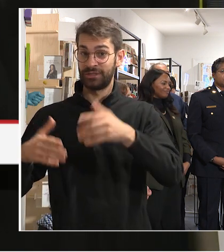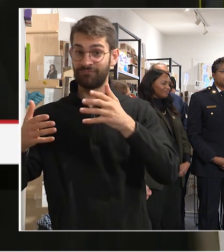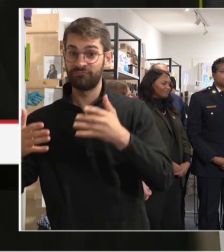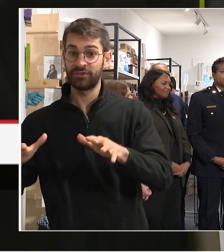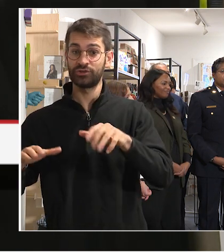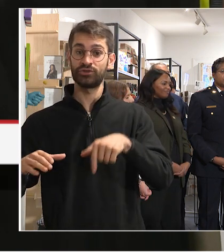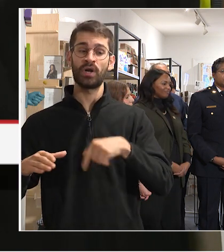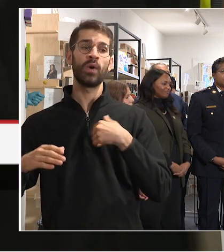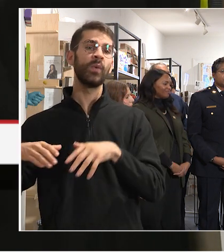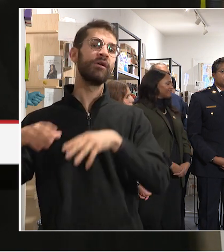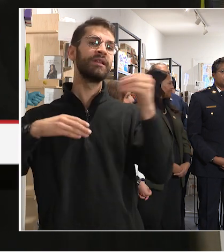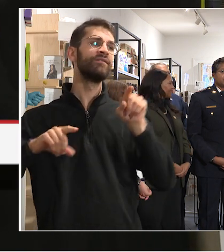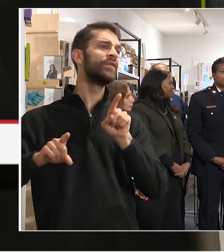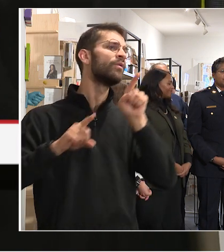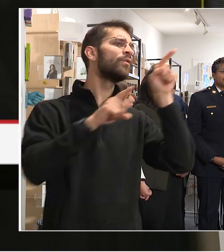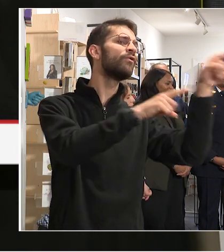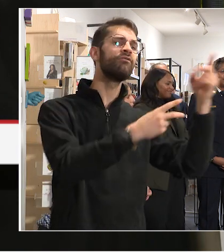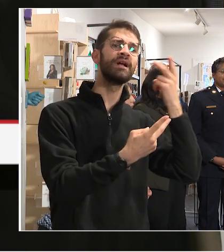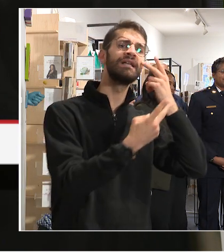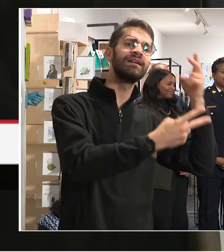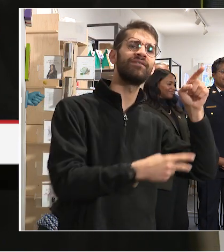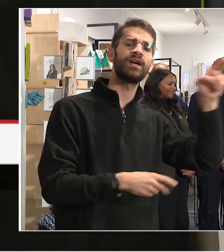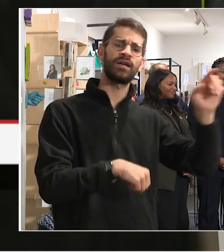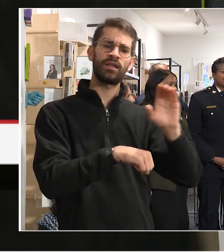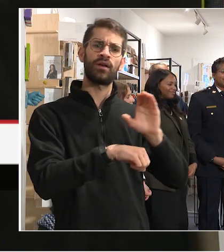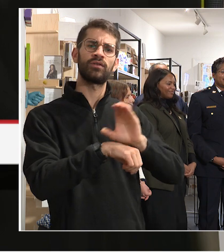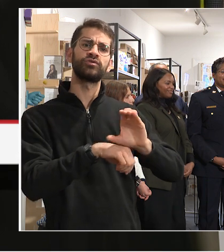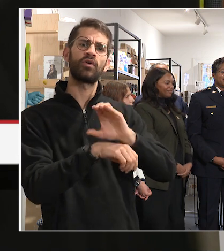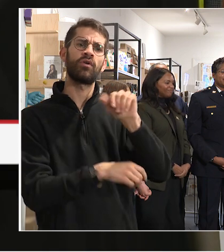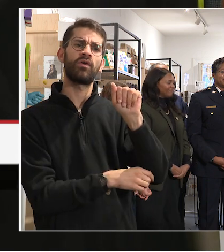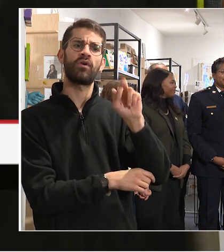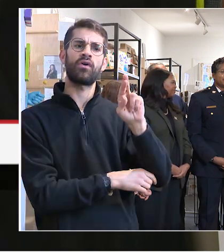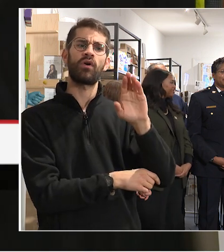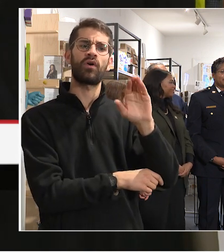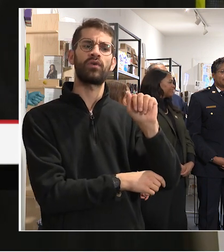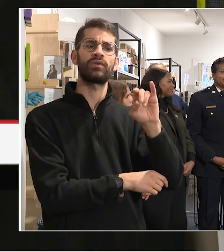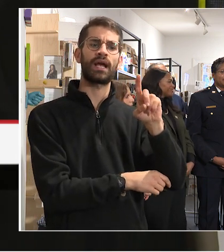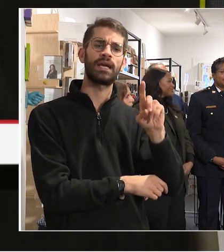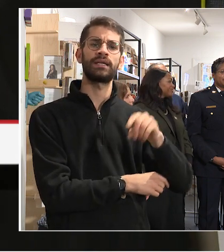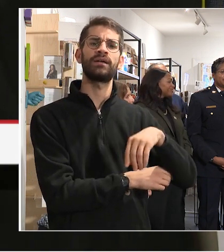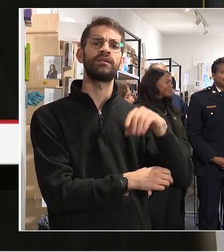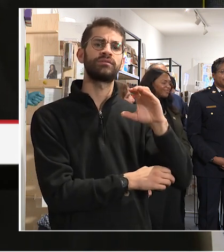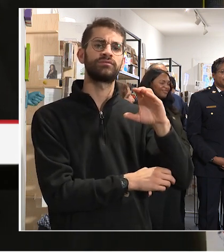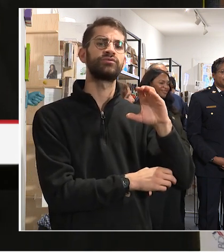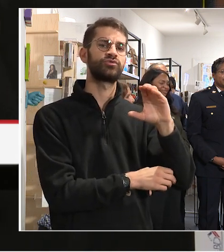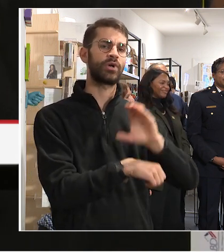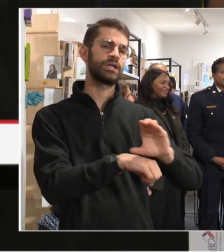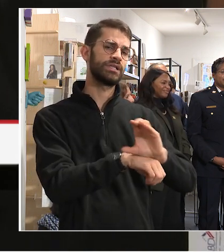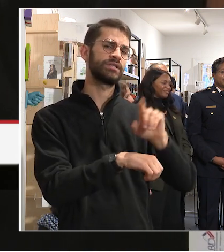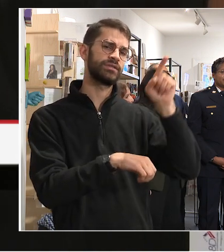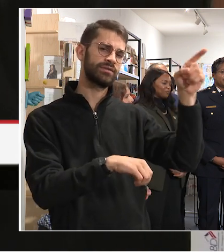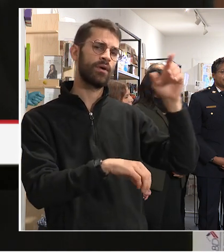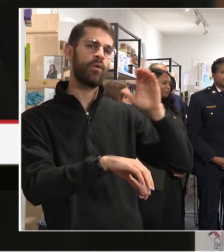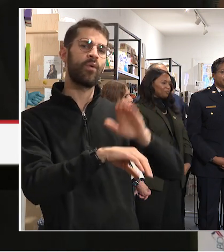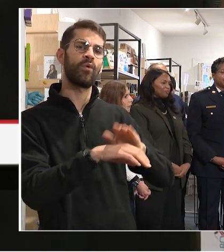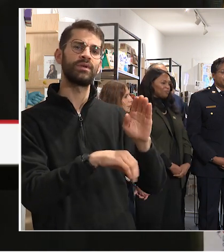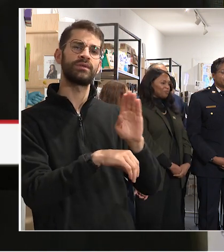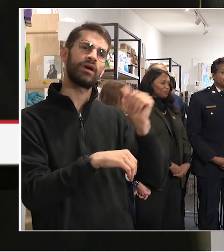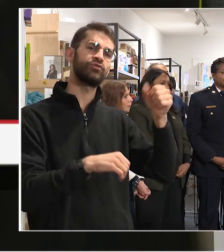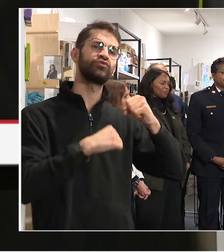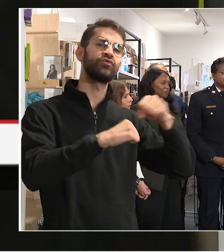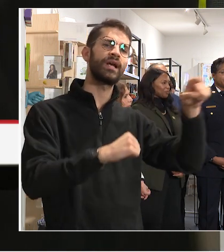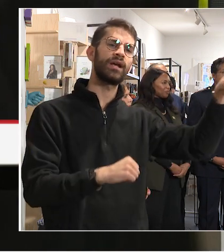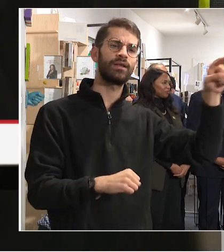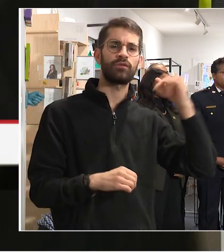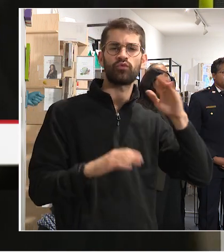to visit the chocolates, Arcade Chocolates on O Street. And both stores are great examples of